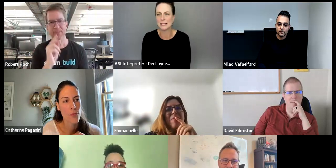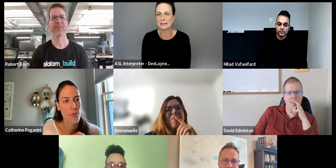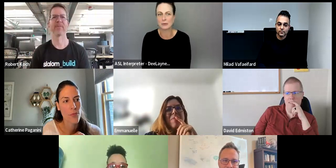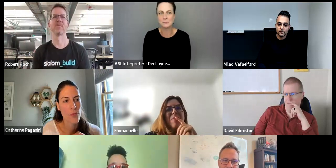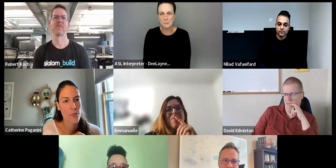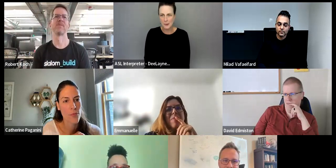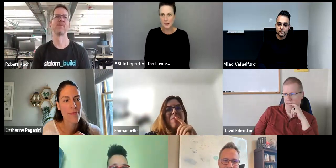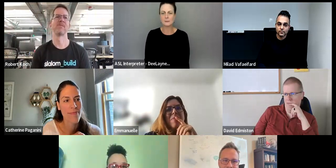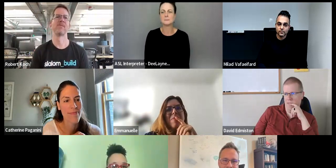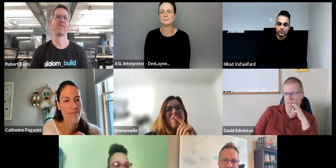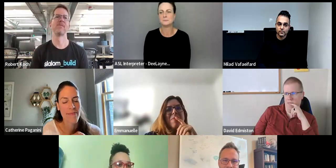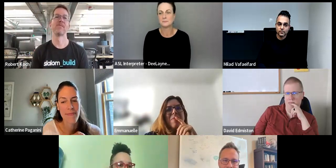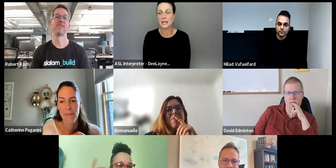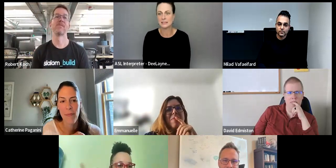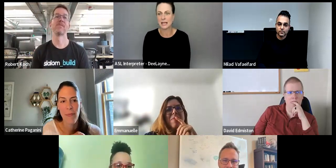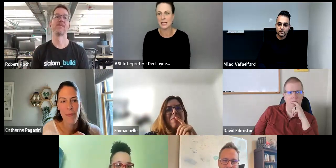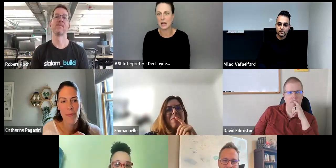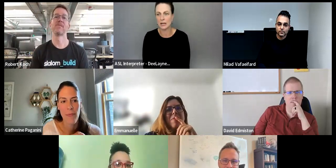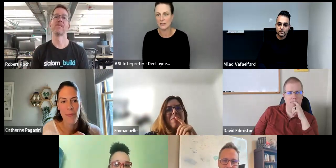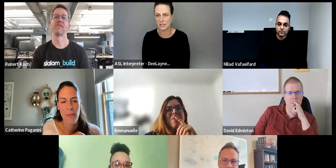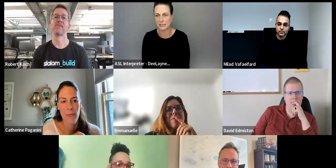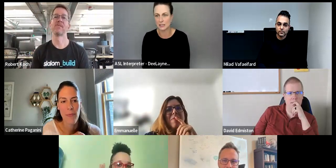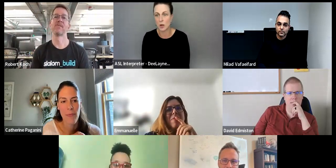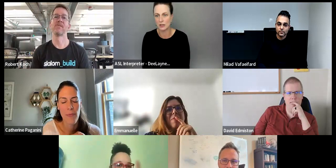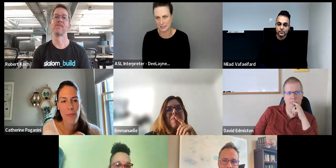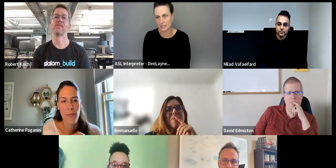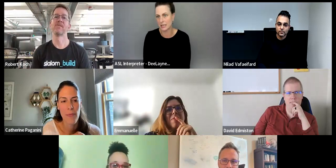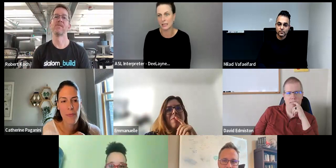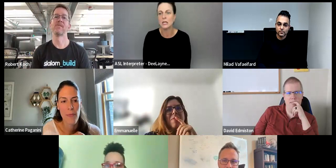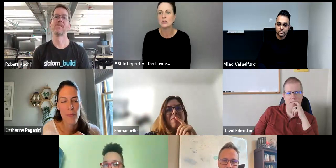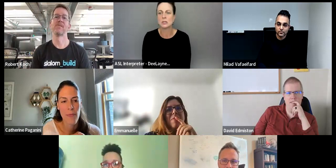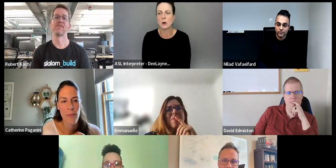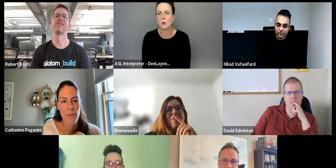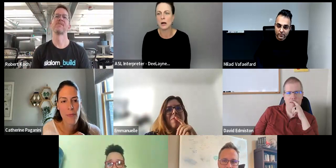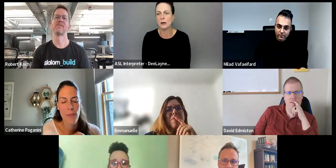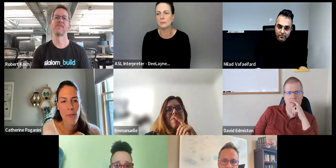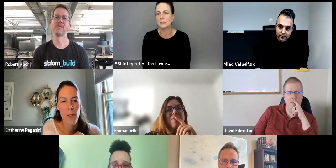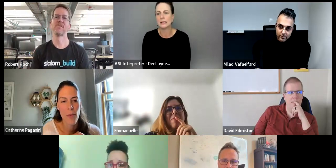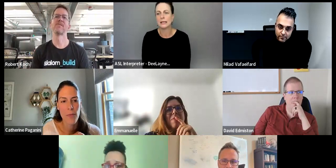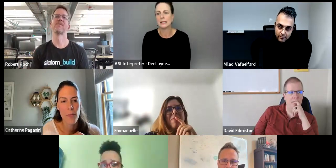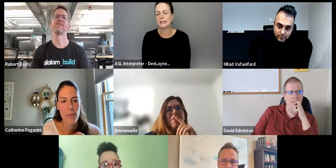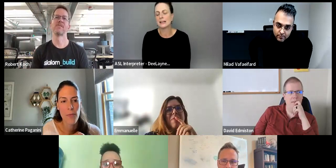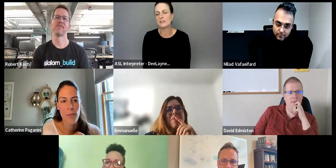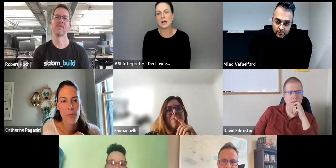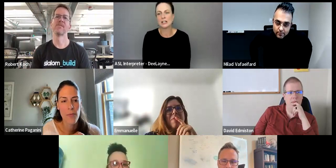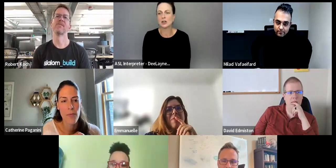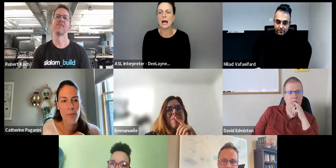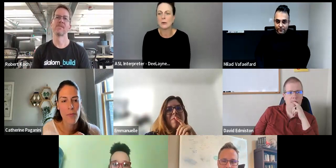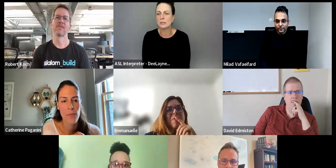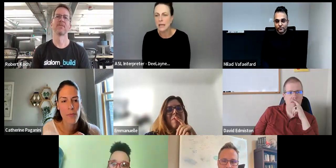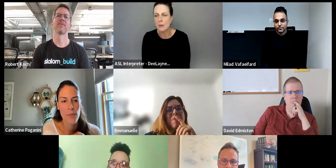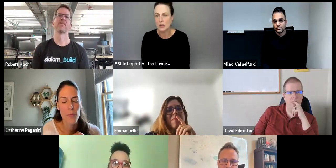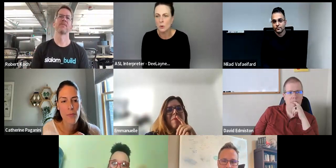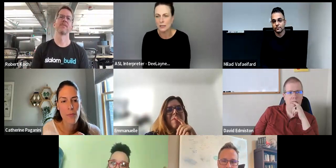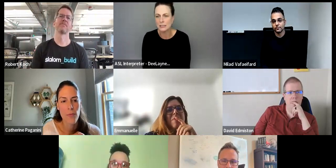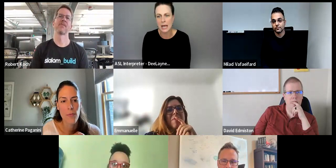can always ask Catherine. Yes. And I want to emphasize that as well, Destiny's saying. So if you're not sure how